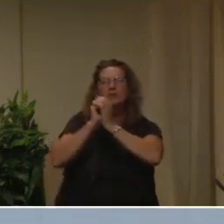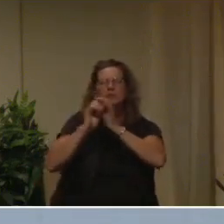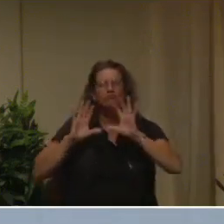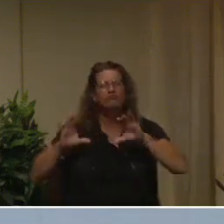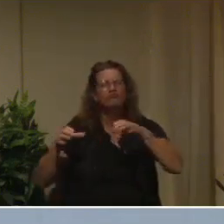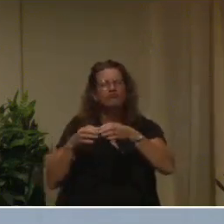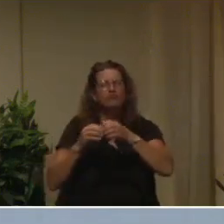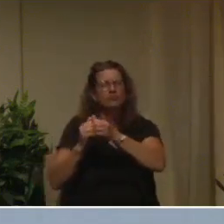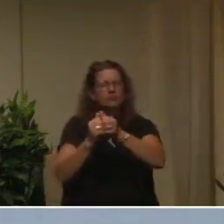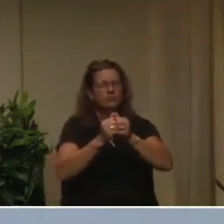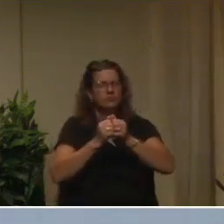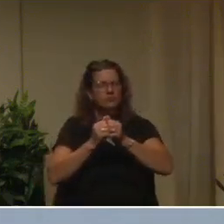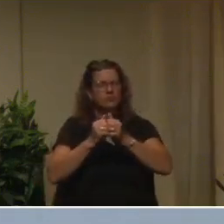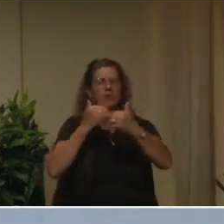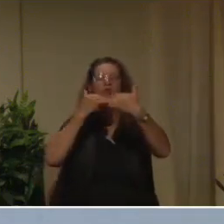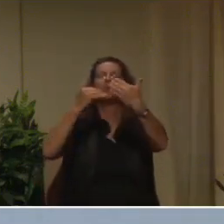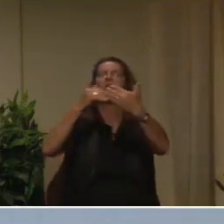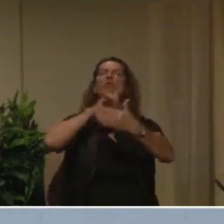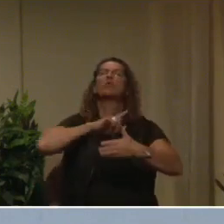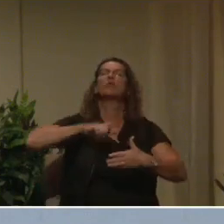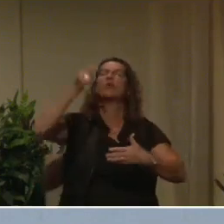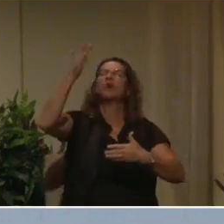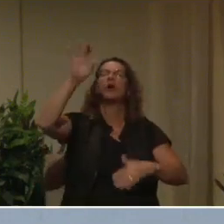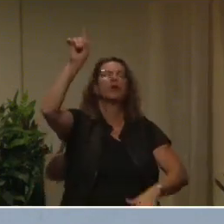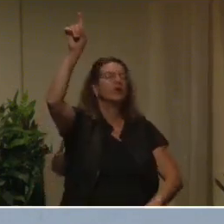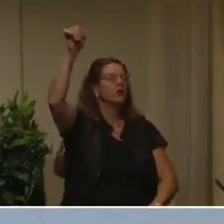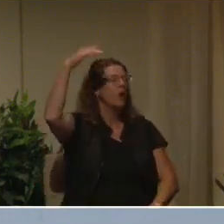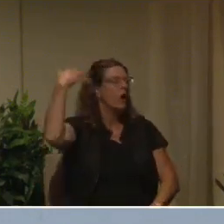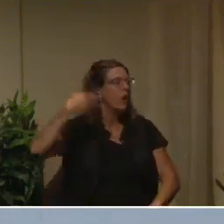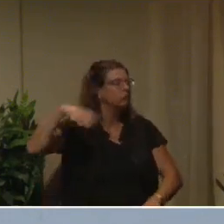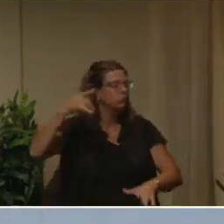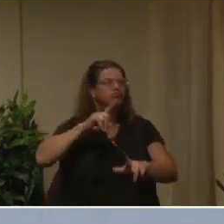And thank you, Lord God, that you are our rock.